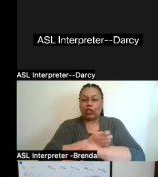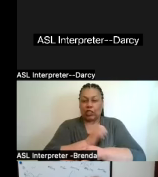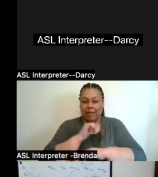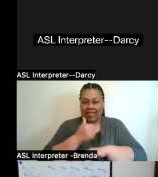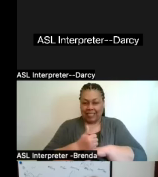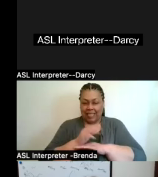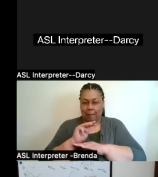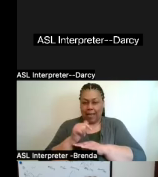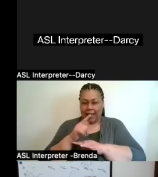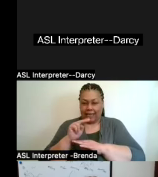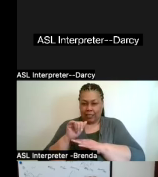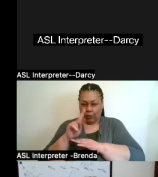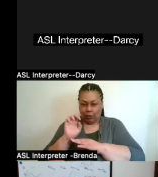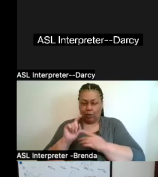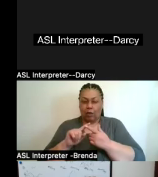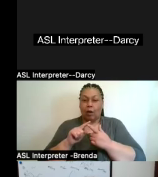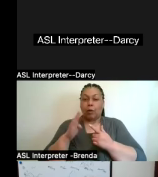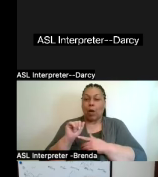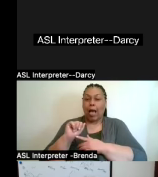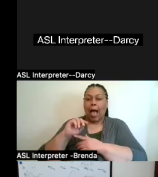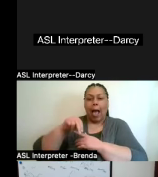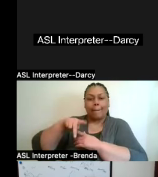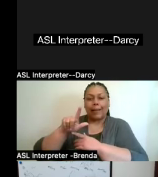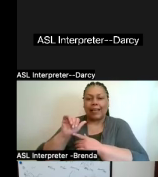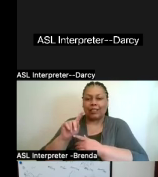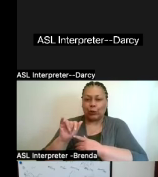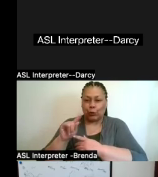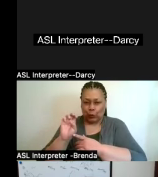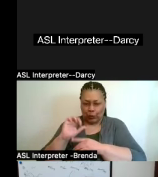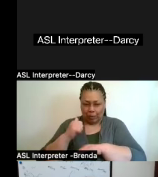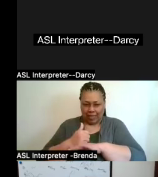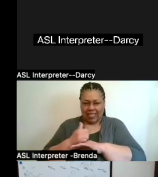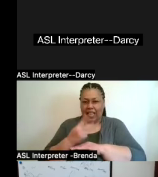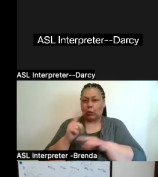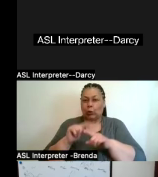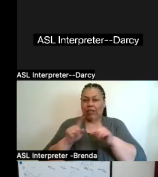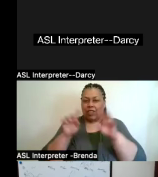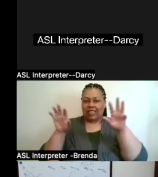magnitude, and the blue dots are amplitude-based magnitude at two different stations.